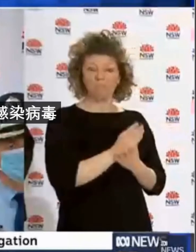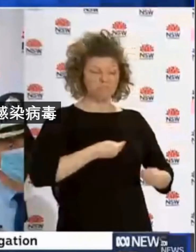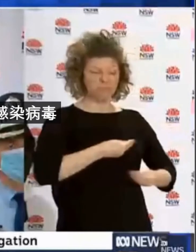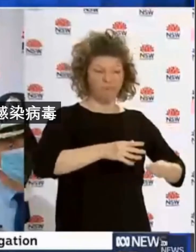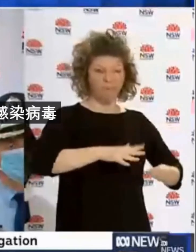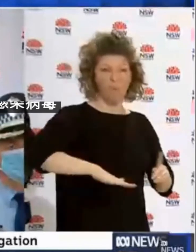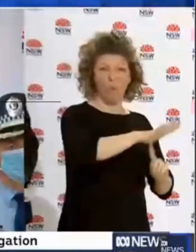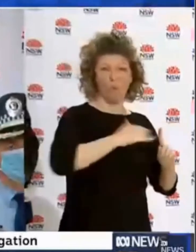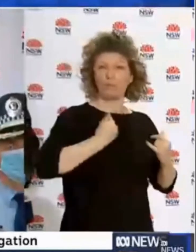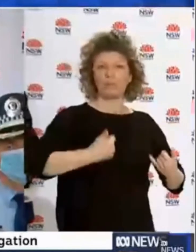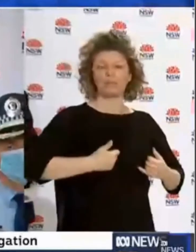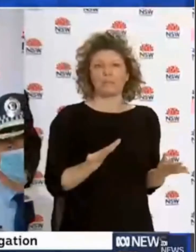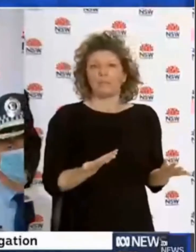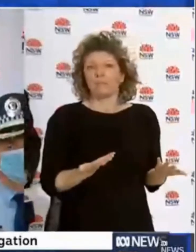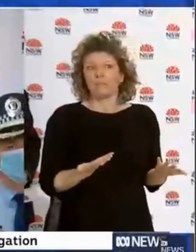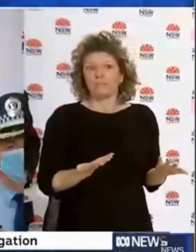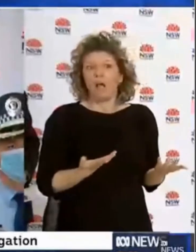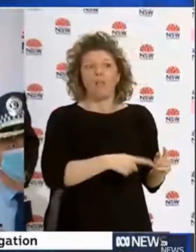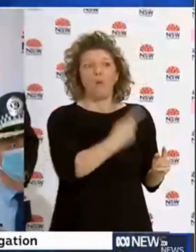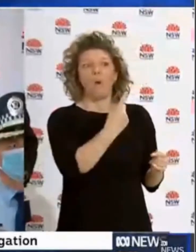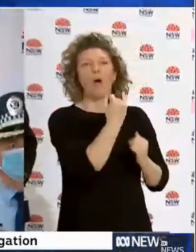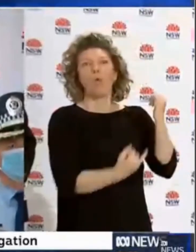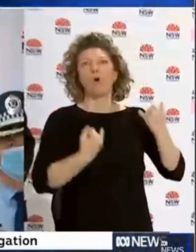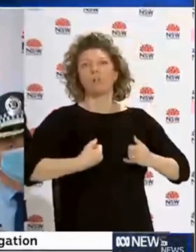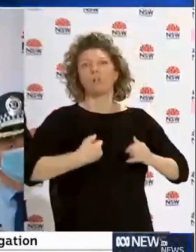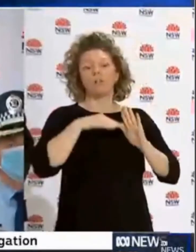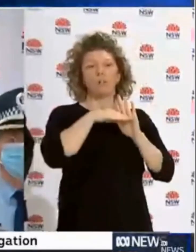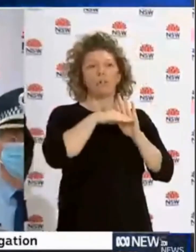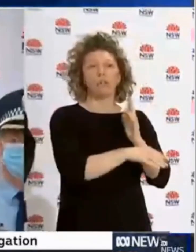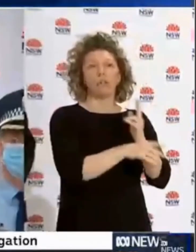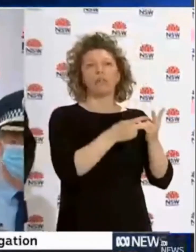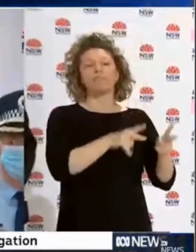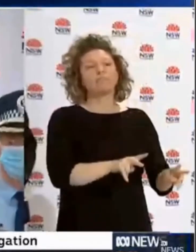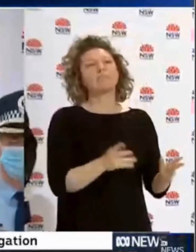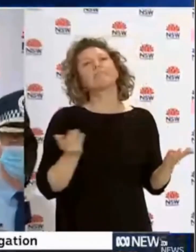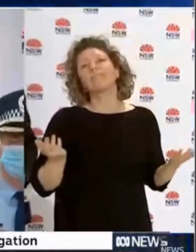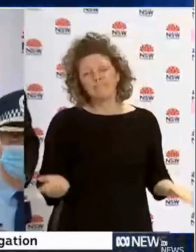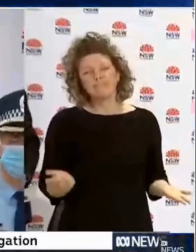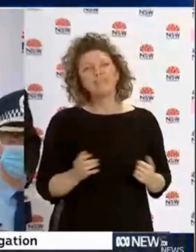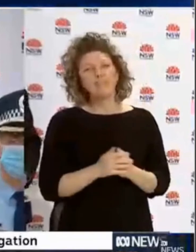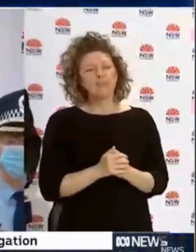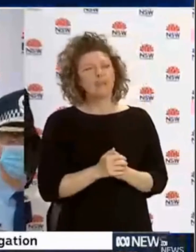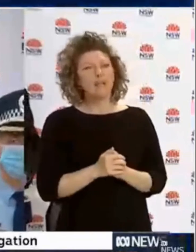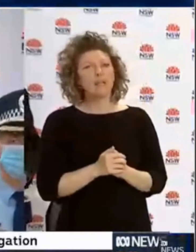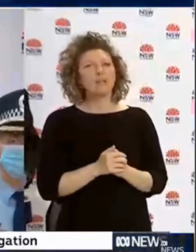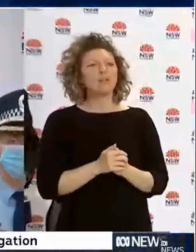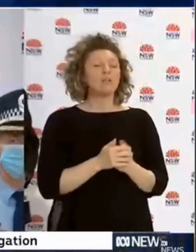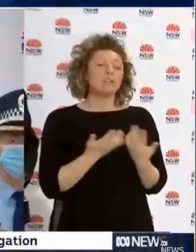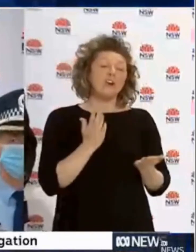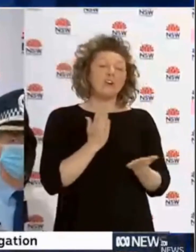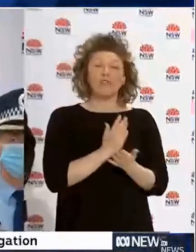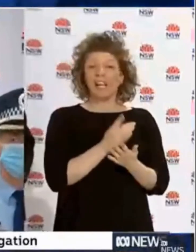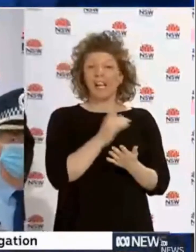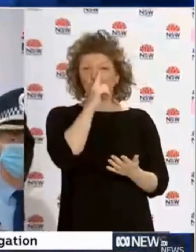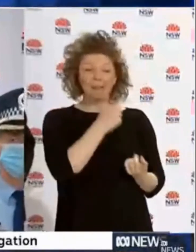that happening? There's a variety of reasons. One postulate that was put to me yesterday by people on the ground there